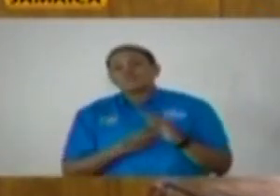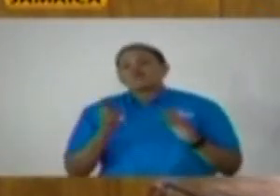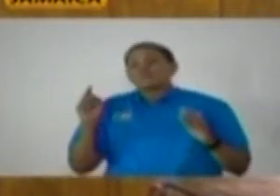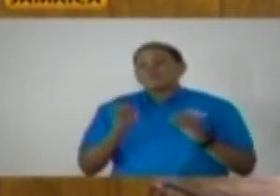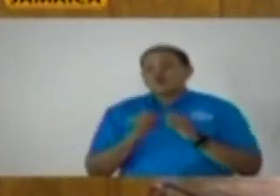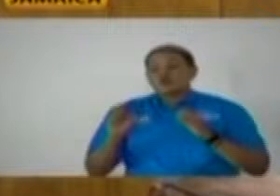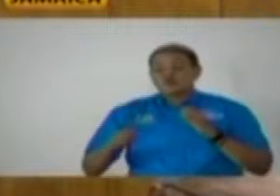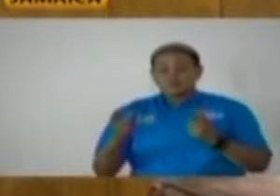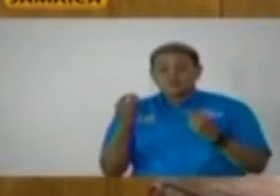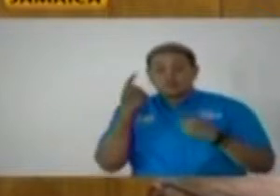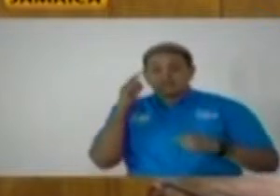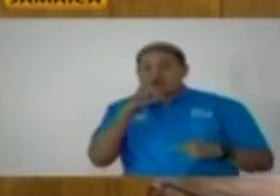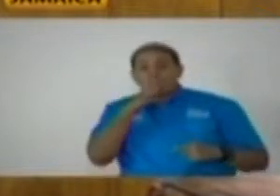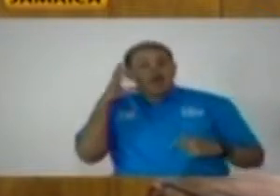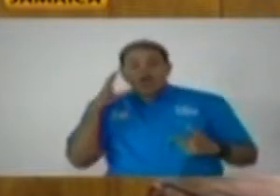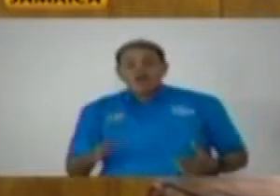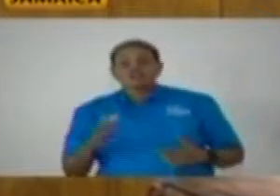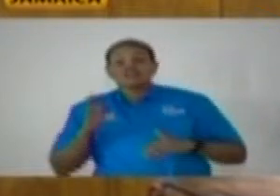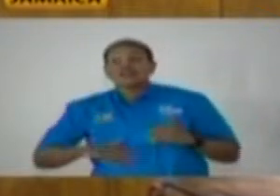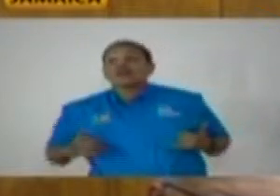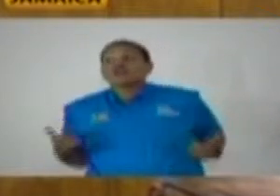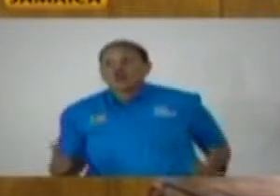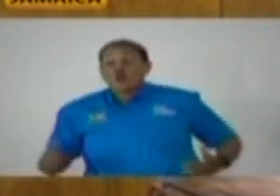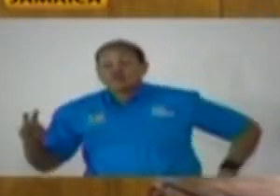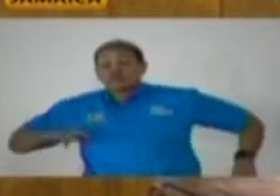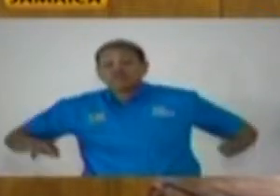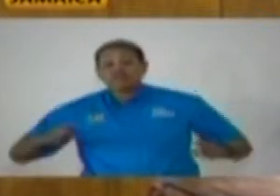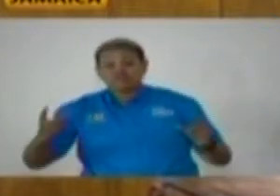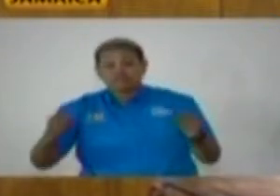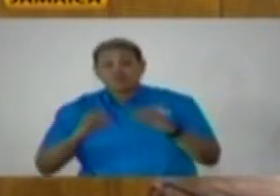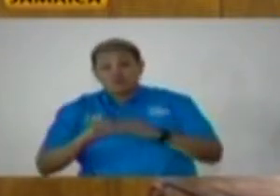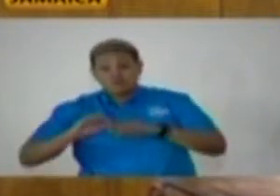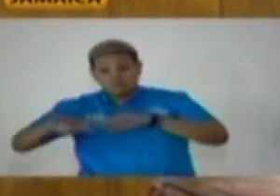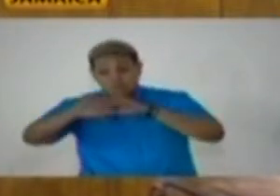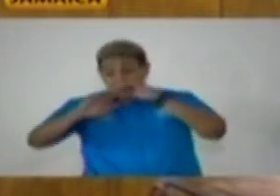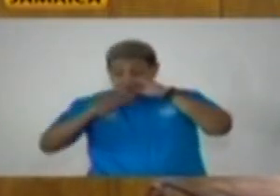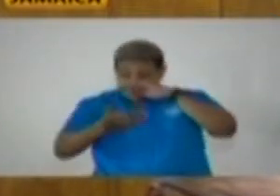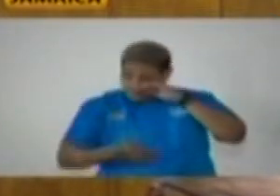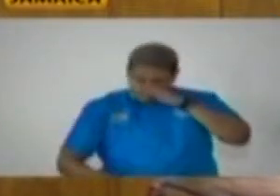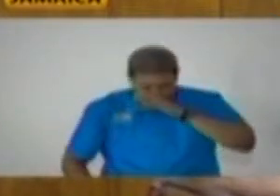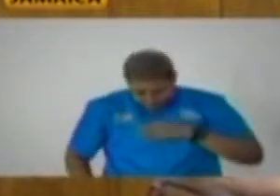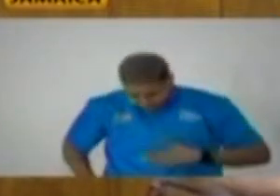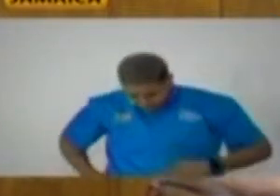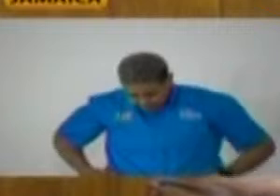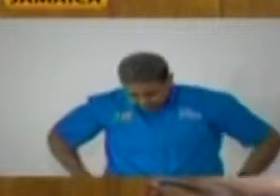done for agriculture than is currently being done in the budget. And I want to...